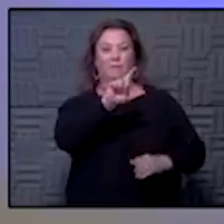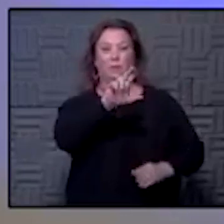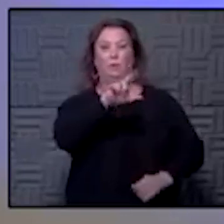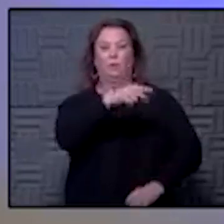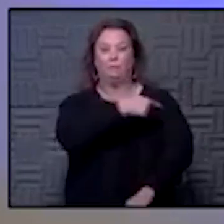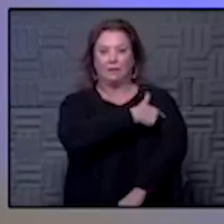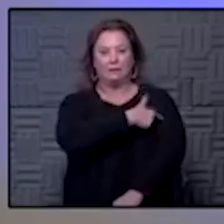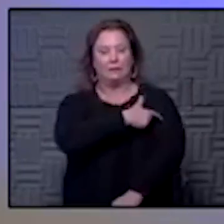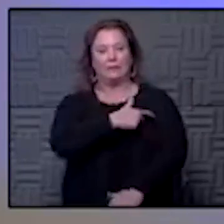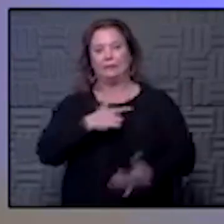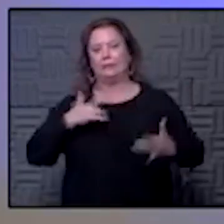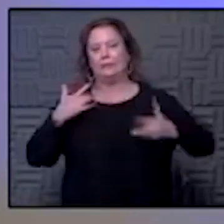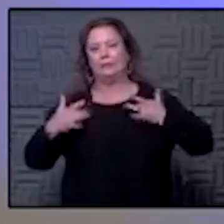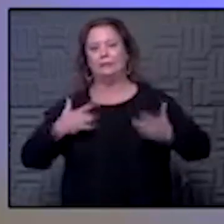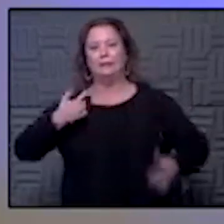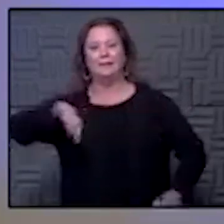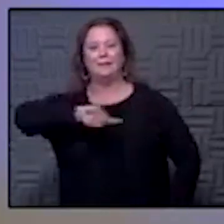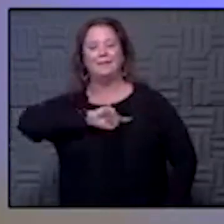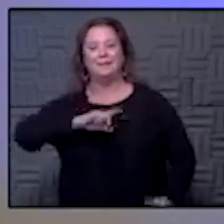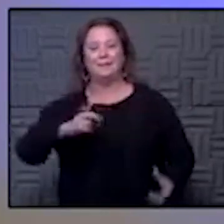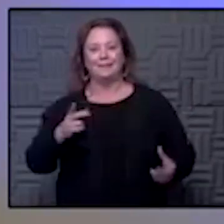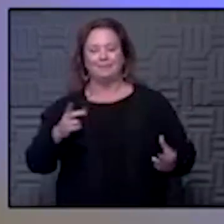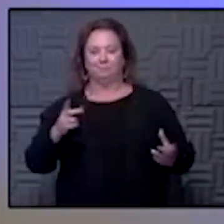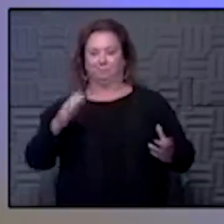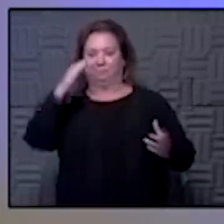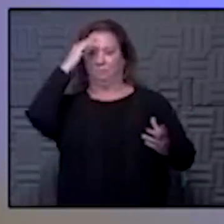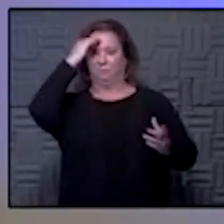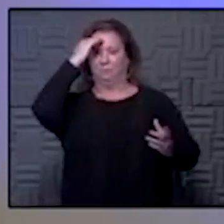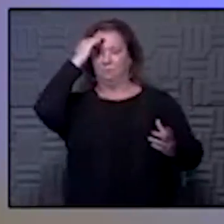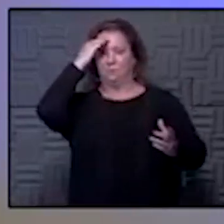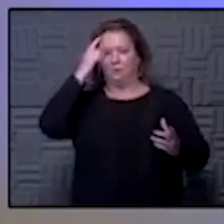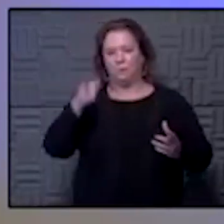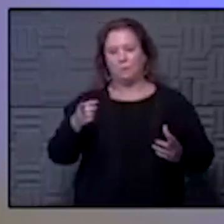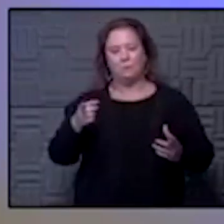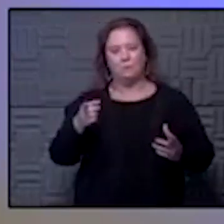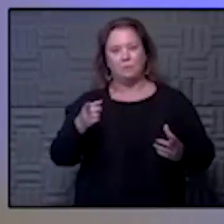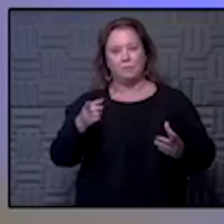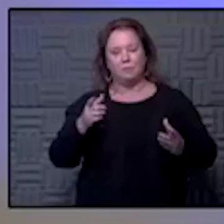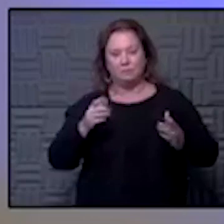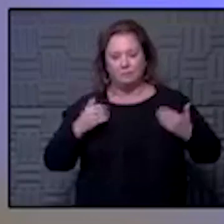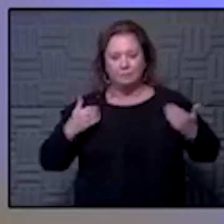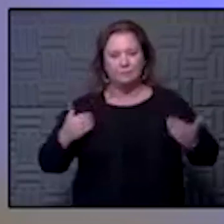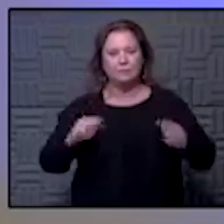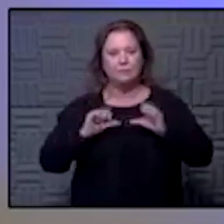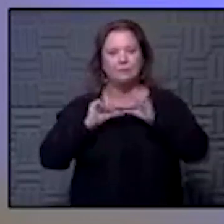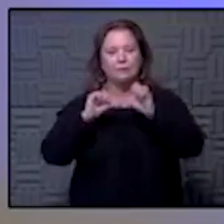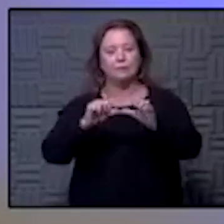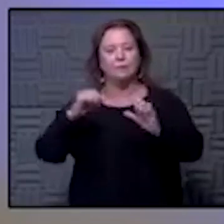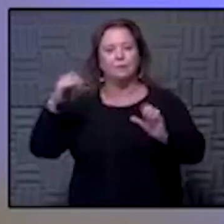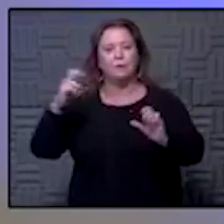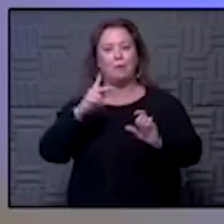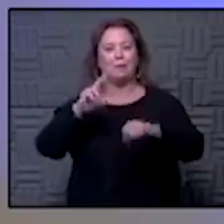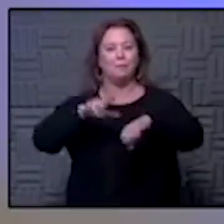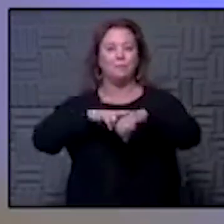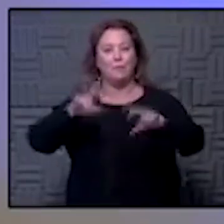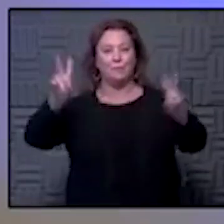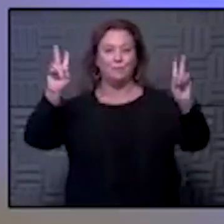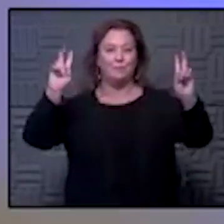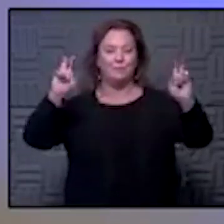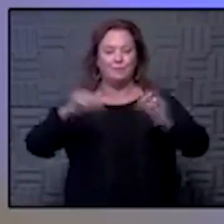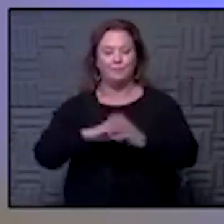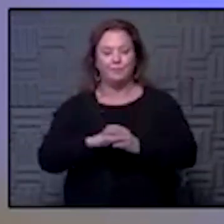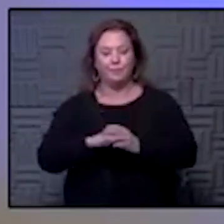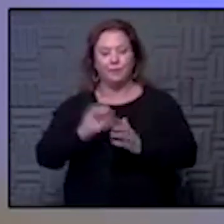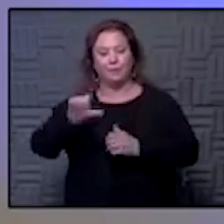something that is exciting for us because we know this is the way to move forward, back to normalcy. The